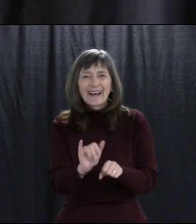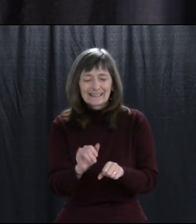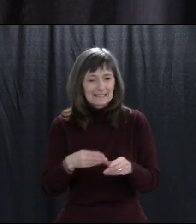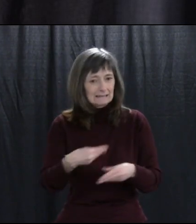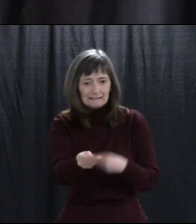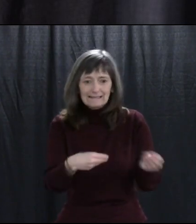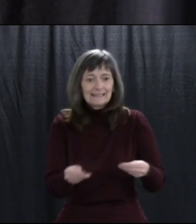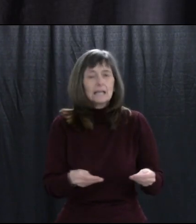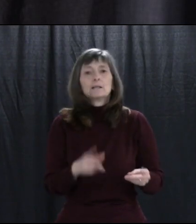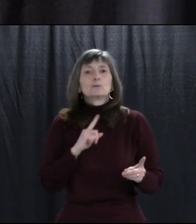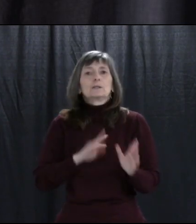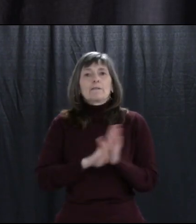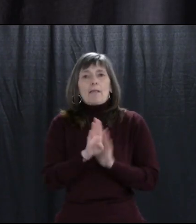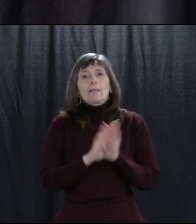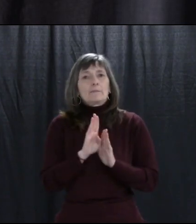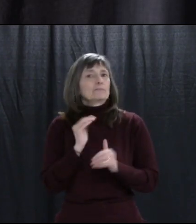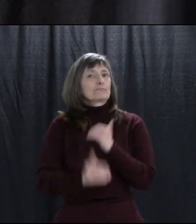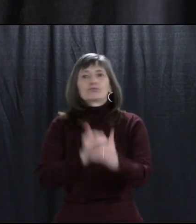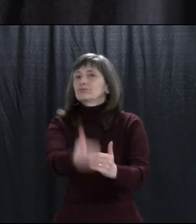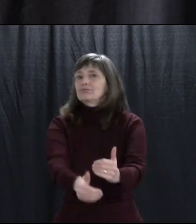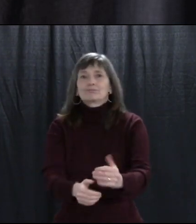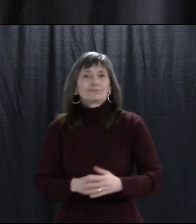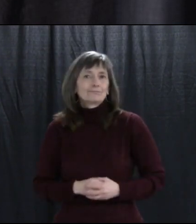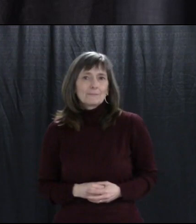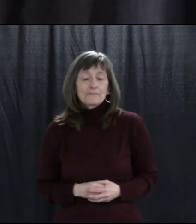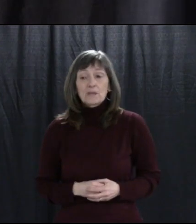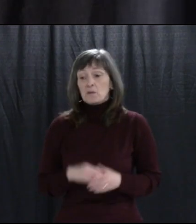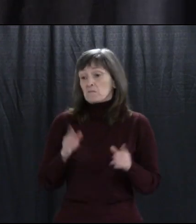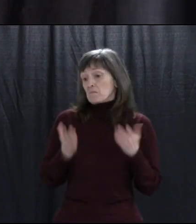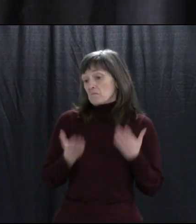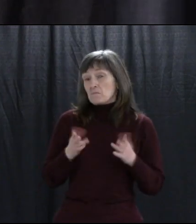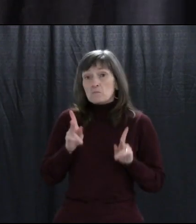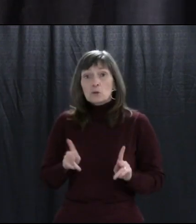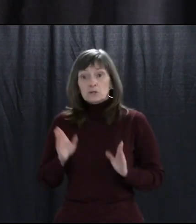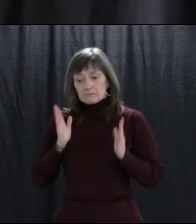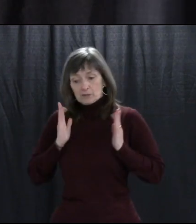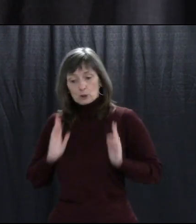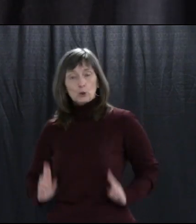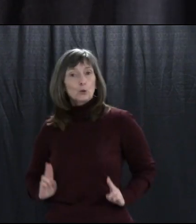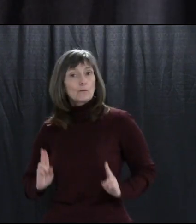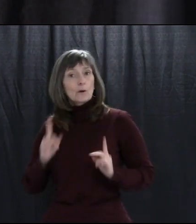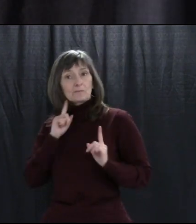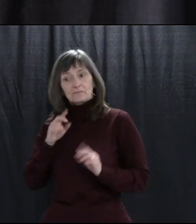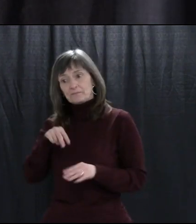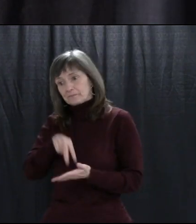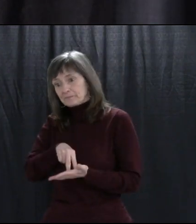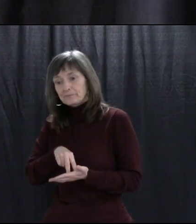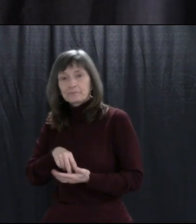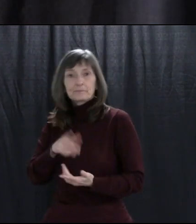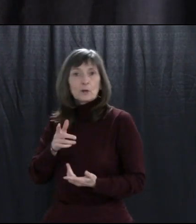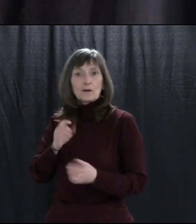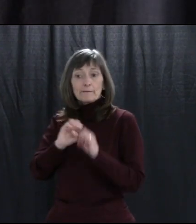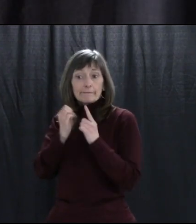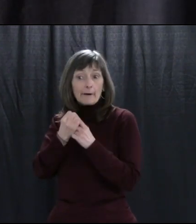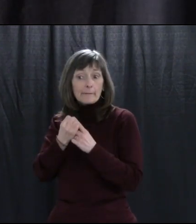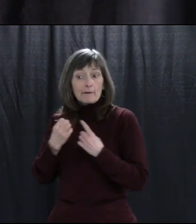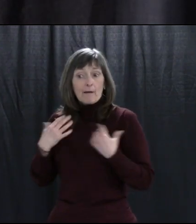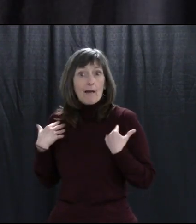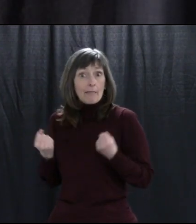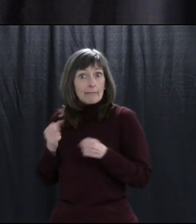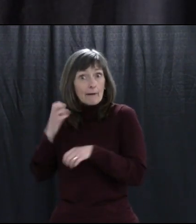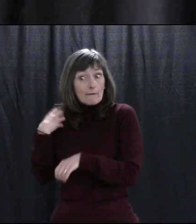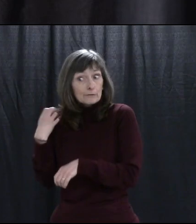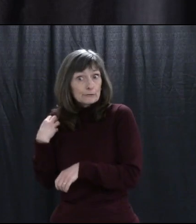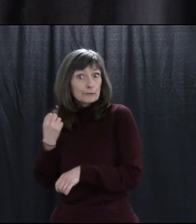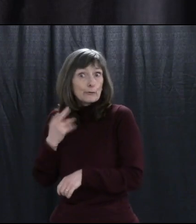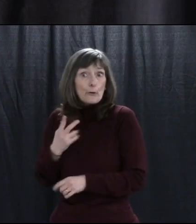port of entry, or whether that will be someone in a uniform or an environmental health officer or quite who that would be.